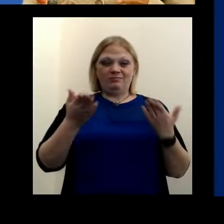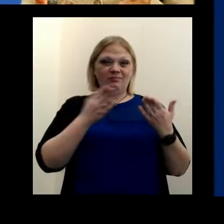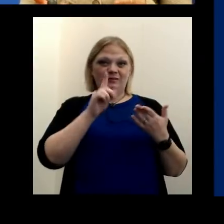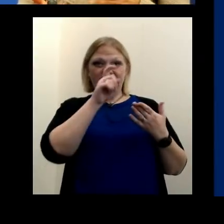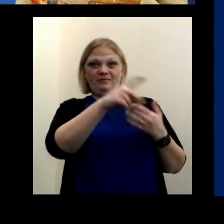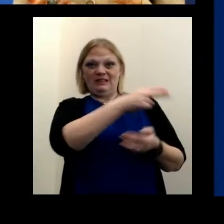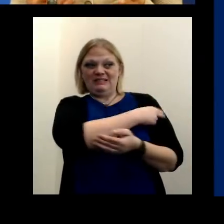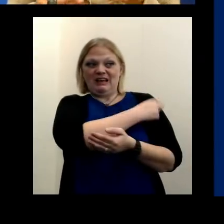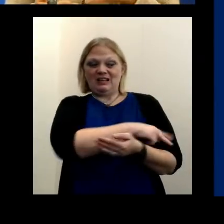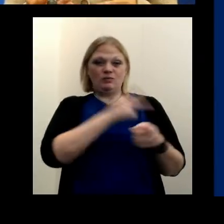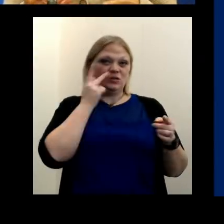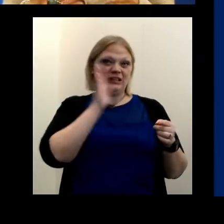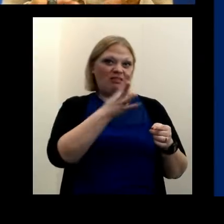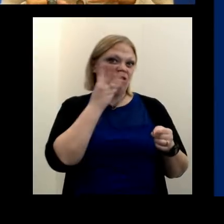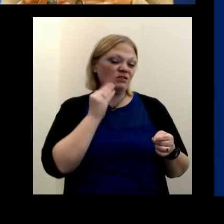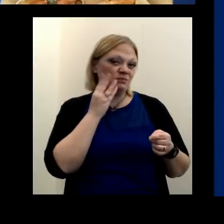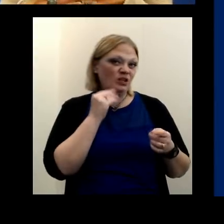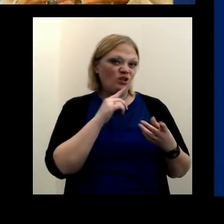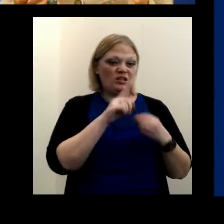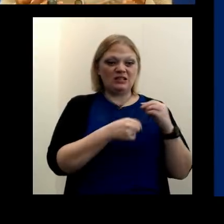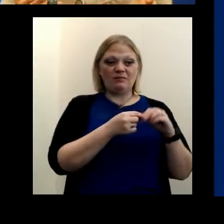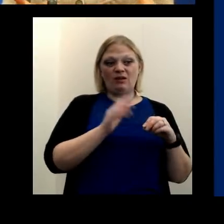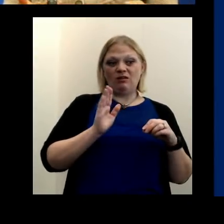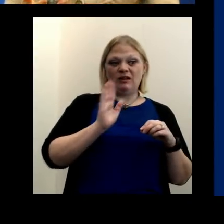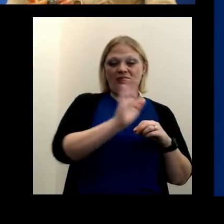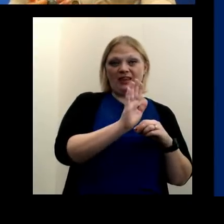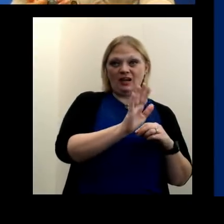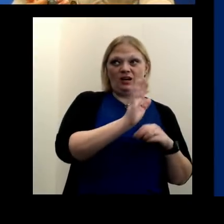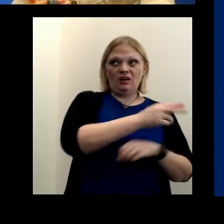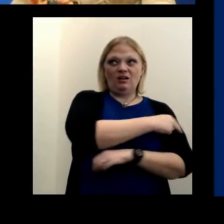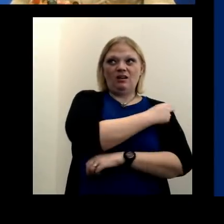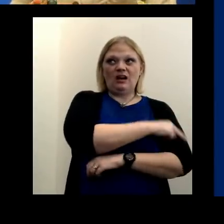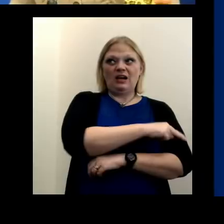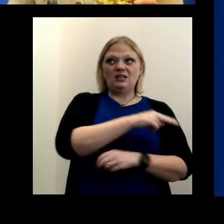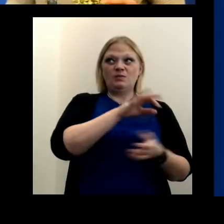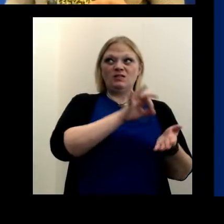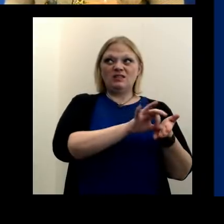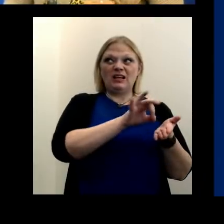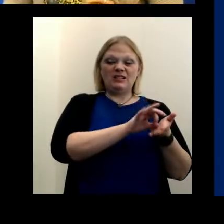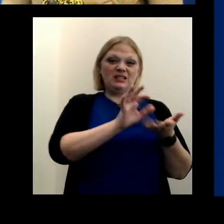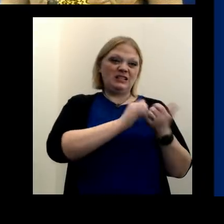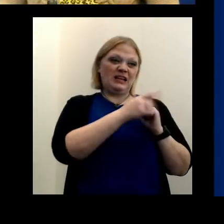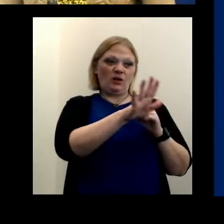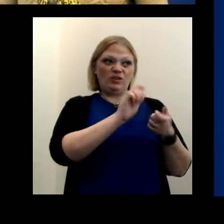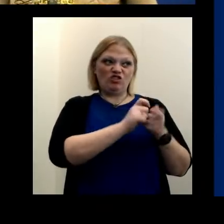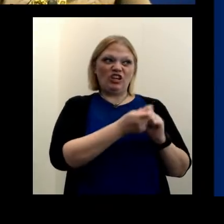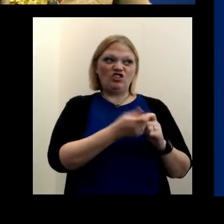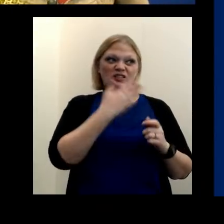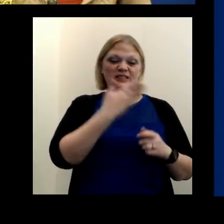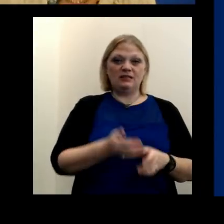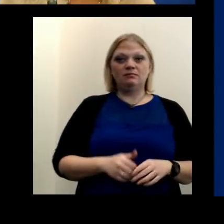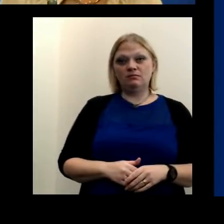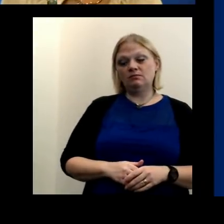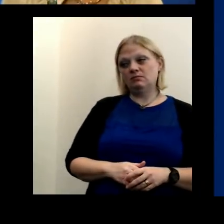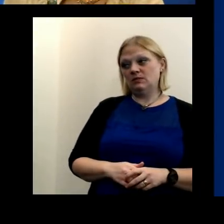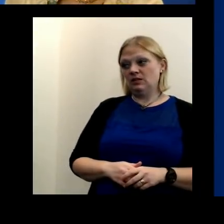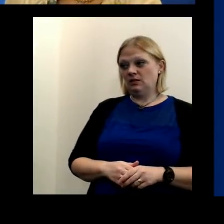their experiences are about their hospital census and how that's changing. So thanks.